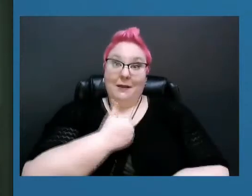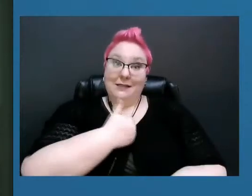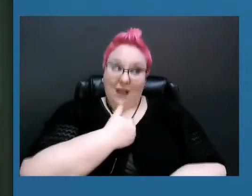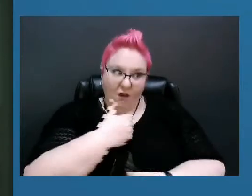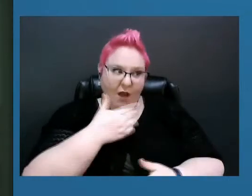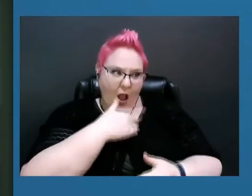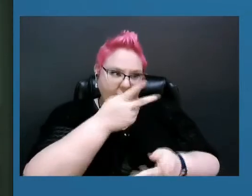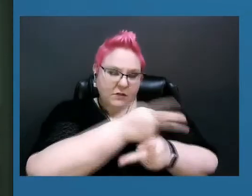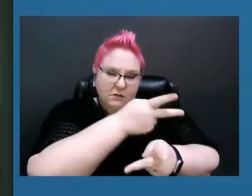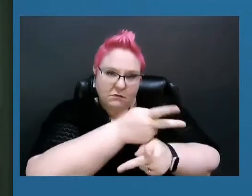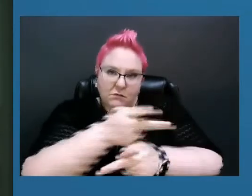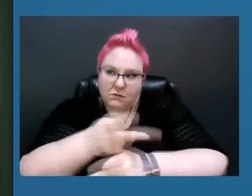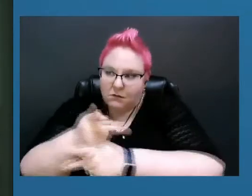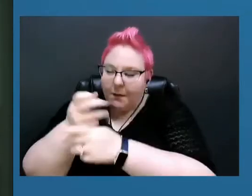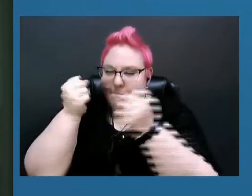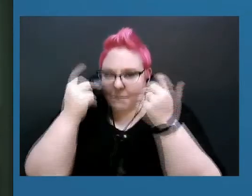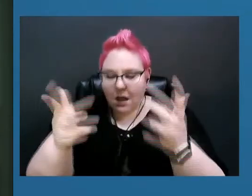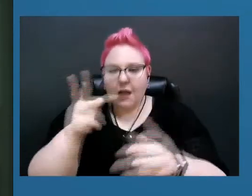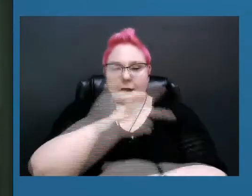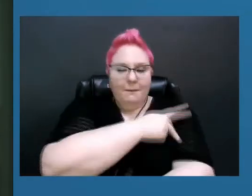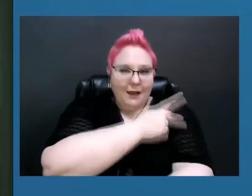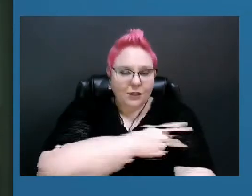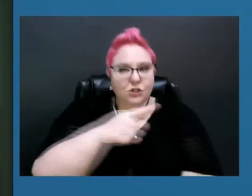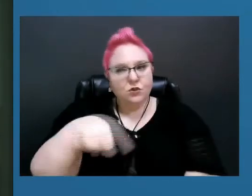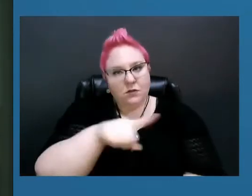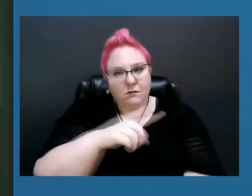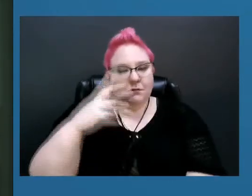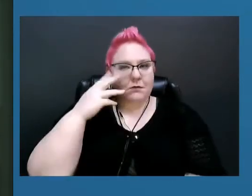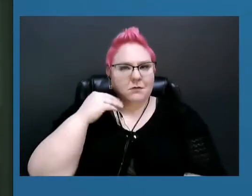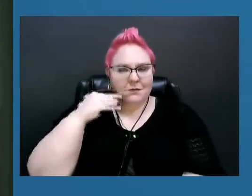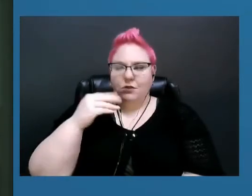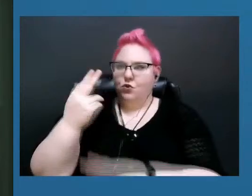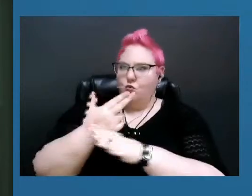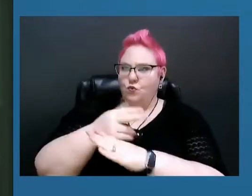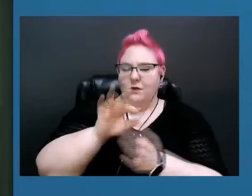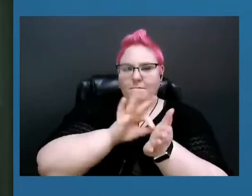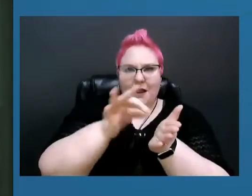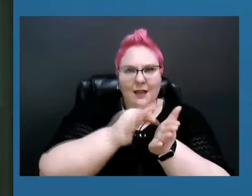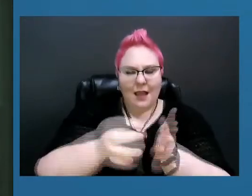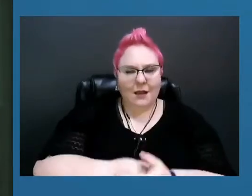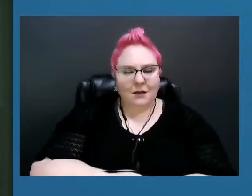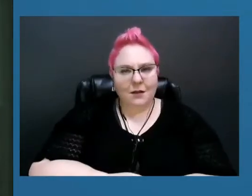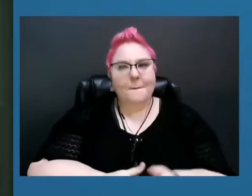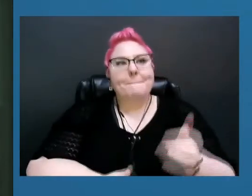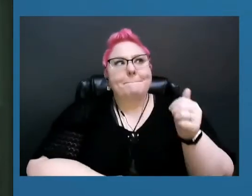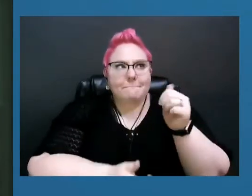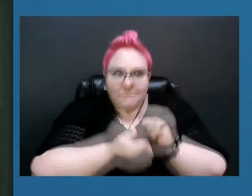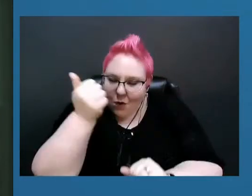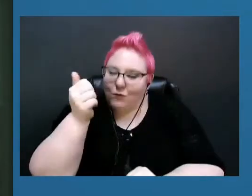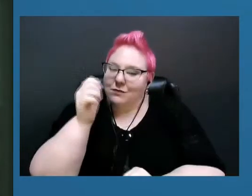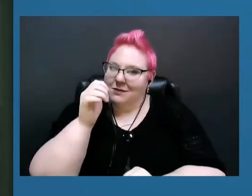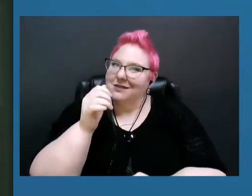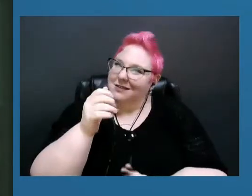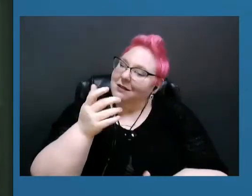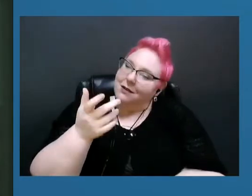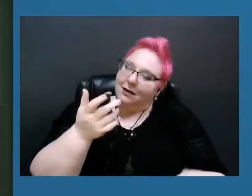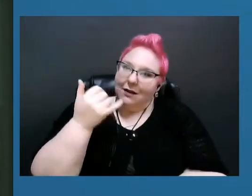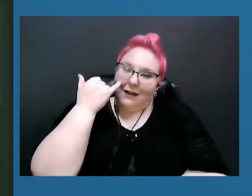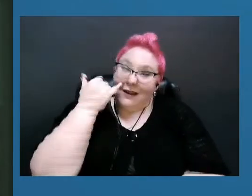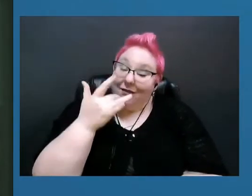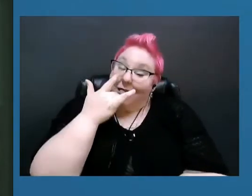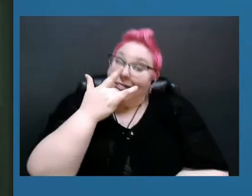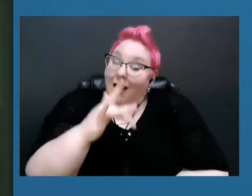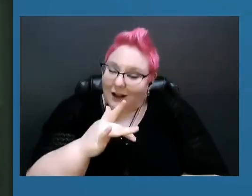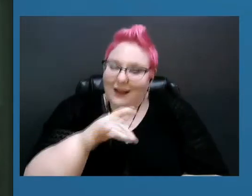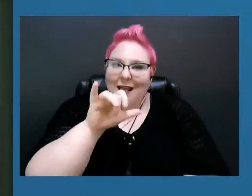patients who benefit from Medicaid. And I'm certain that at best, much of that care would have been delayed without their access to Medicaid.